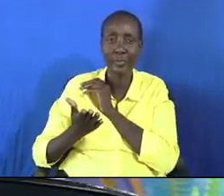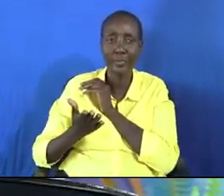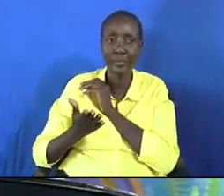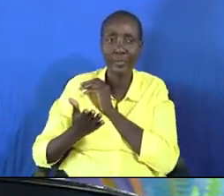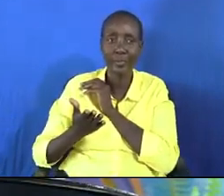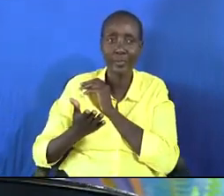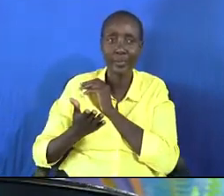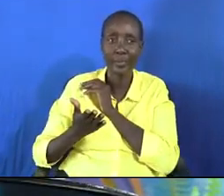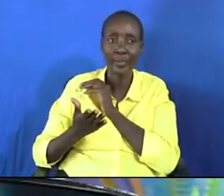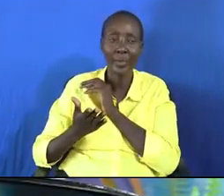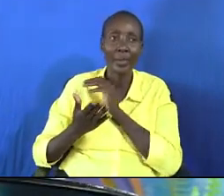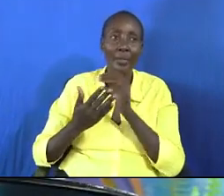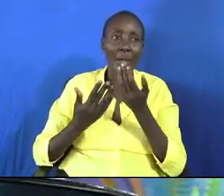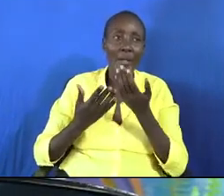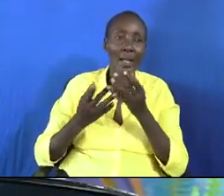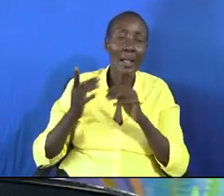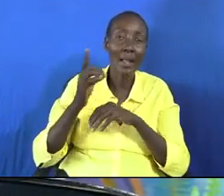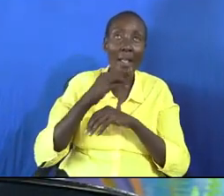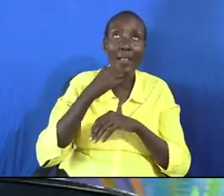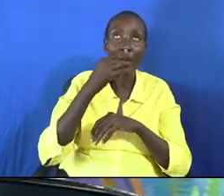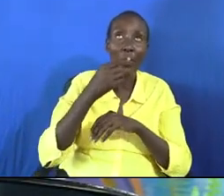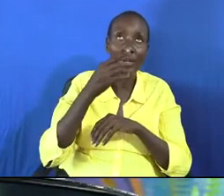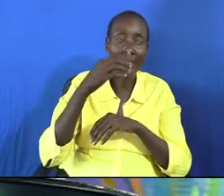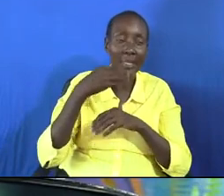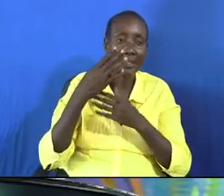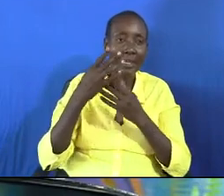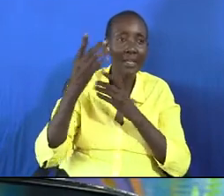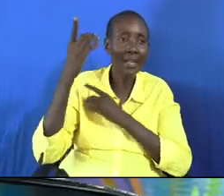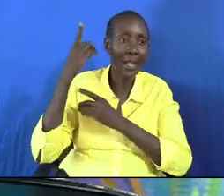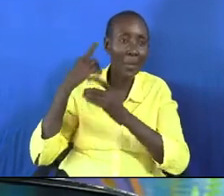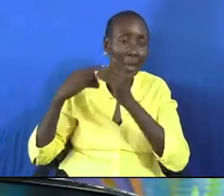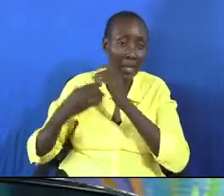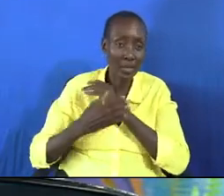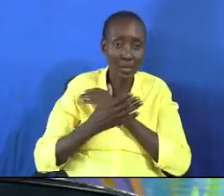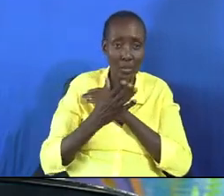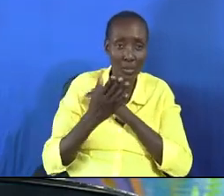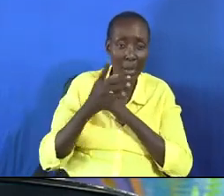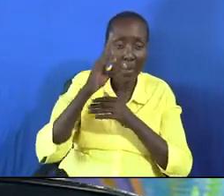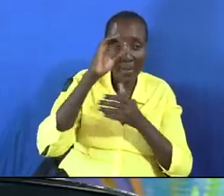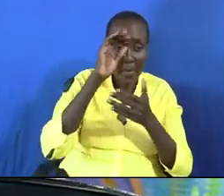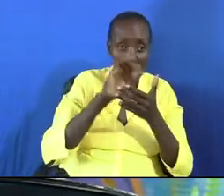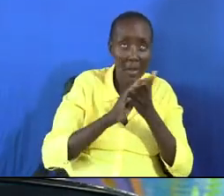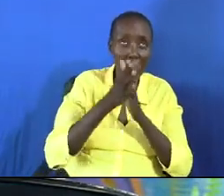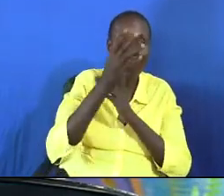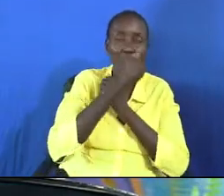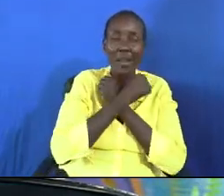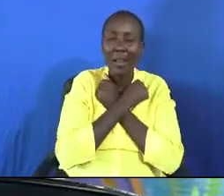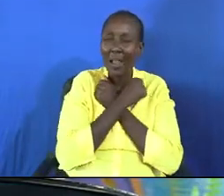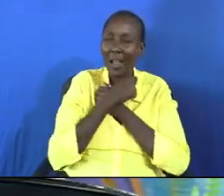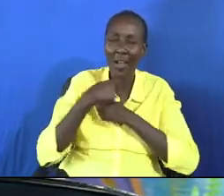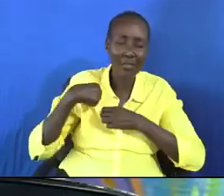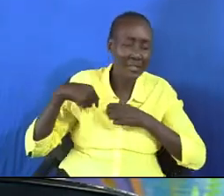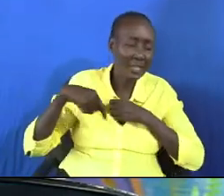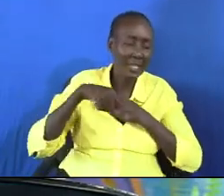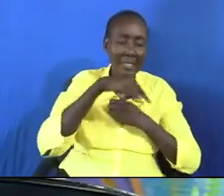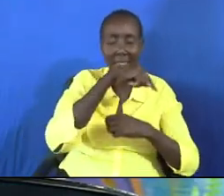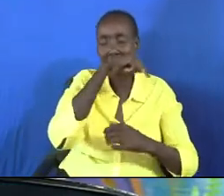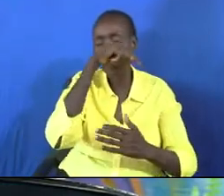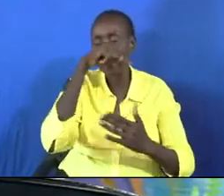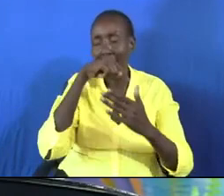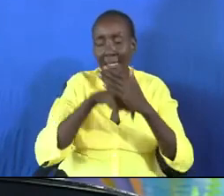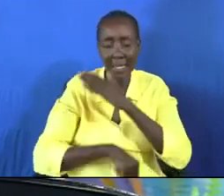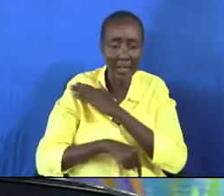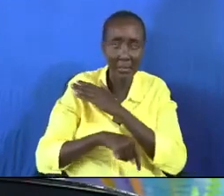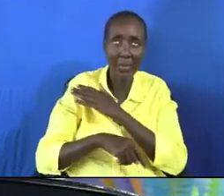And even when God says this is dependent on you, I believe God loves us so much that